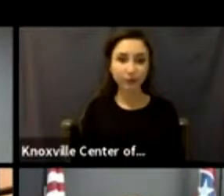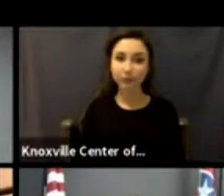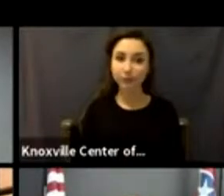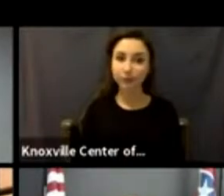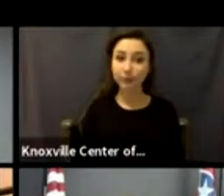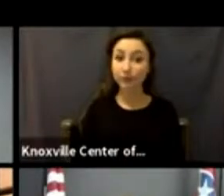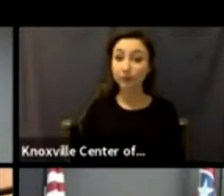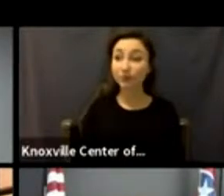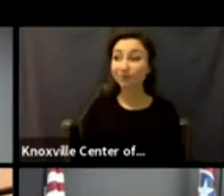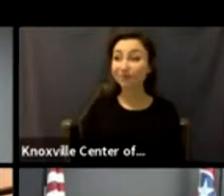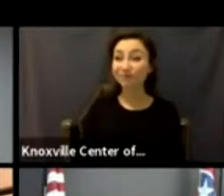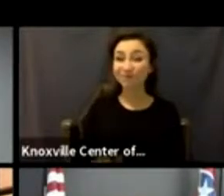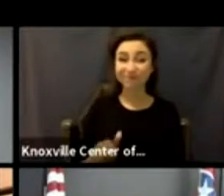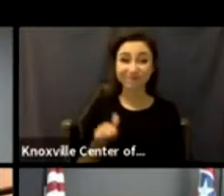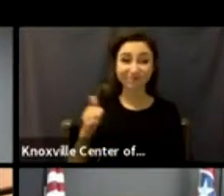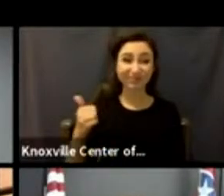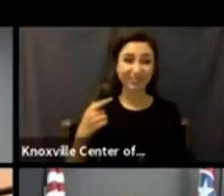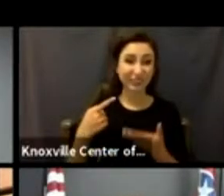Other discussion?